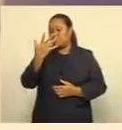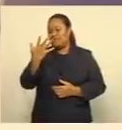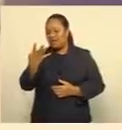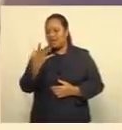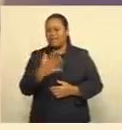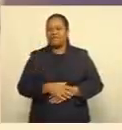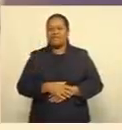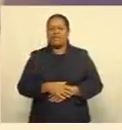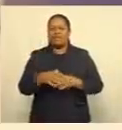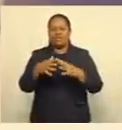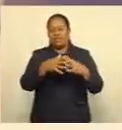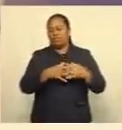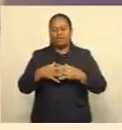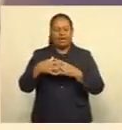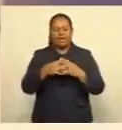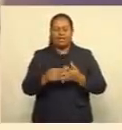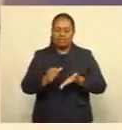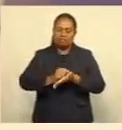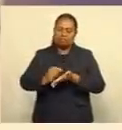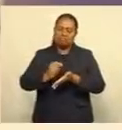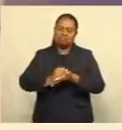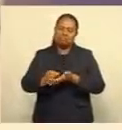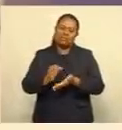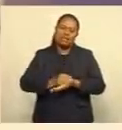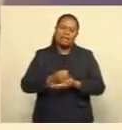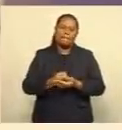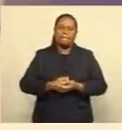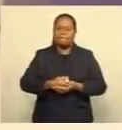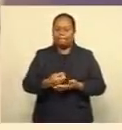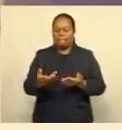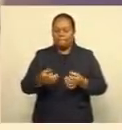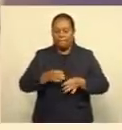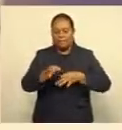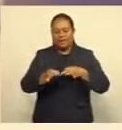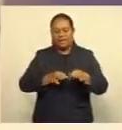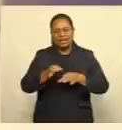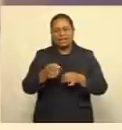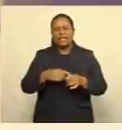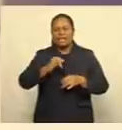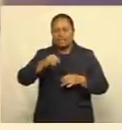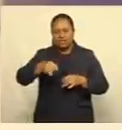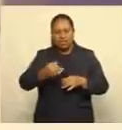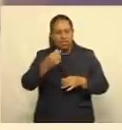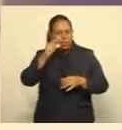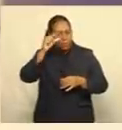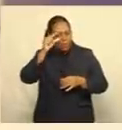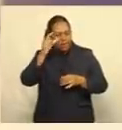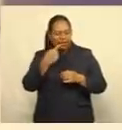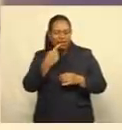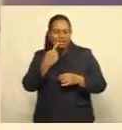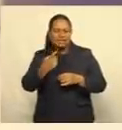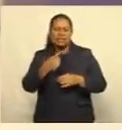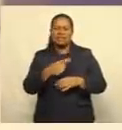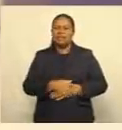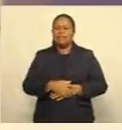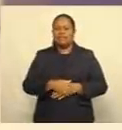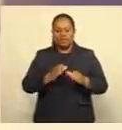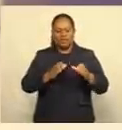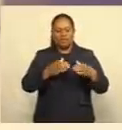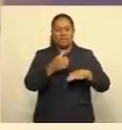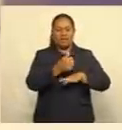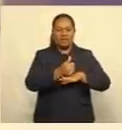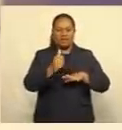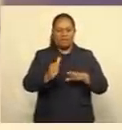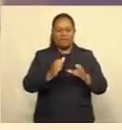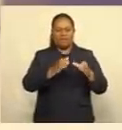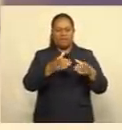trillion US infrastructure spending plan unveiled by President Joe Biden as a Democratic Party member showed readiness to alter